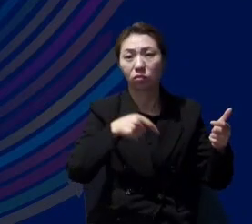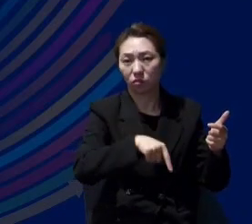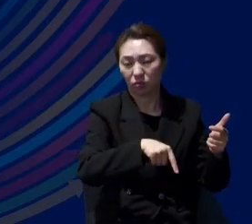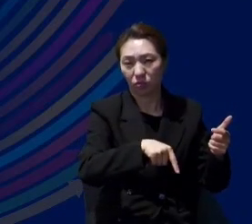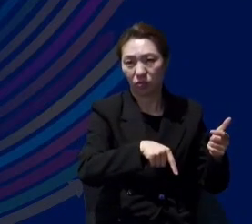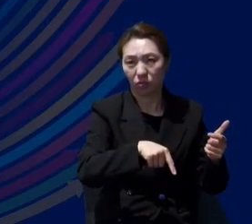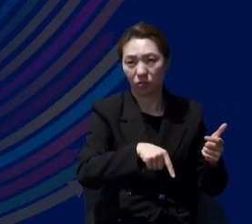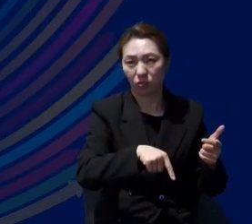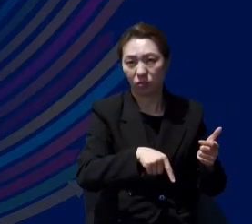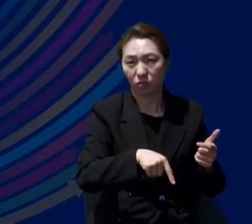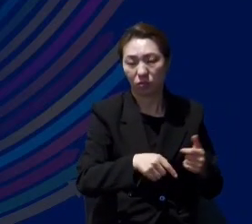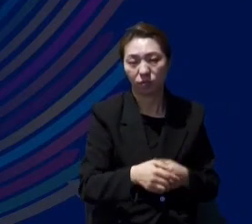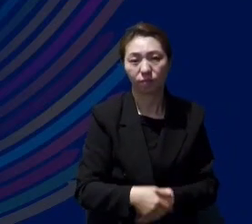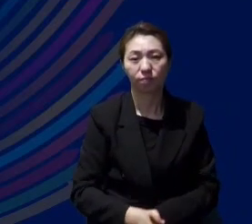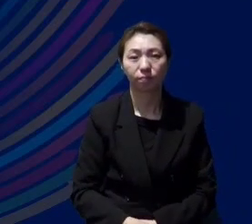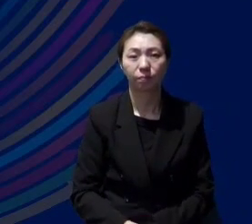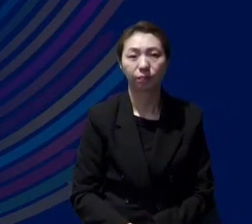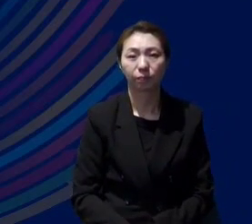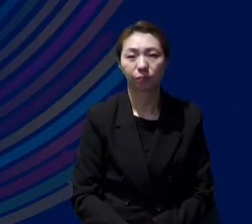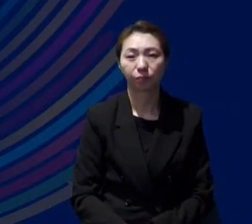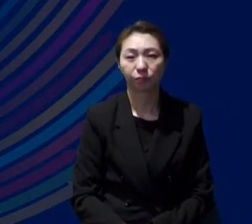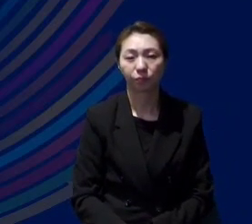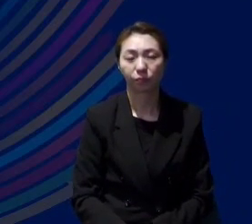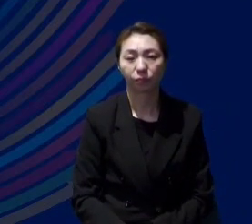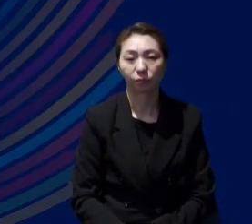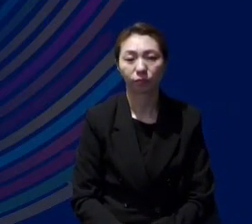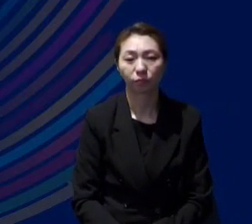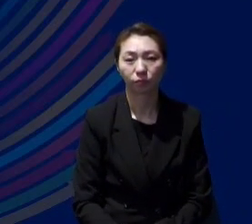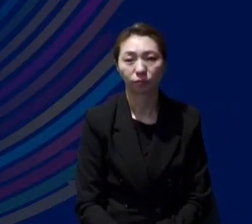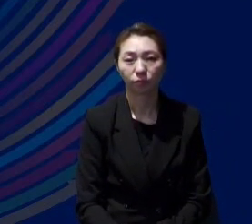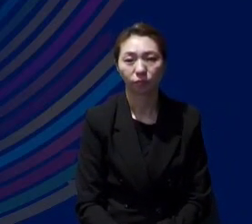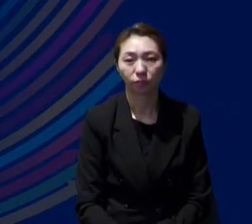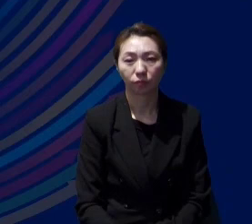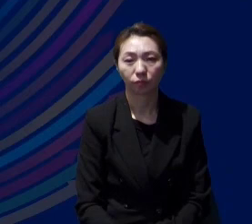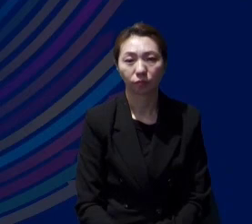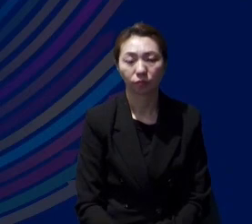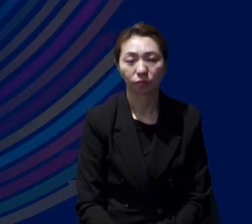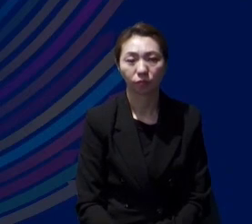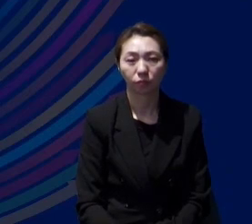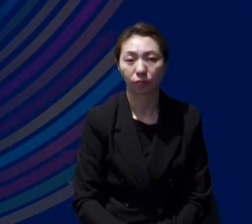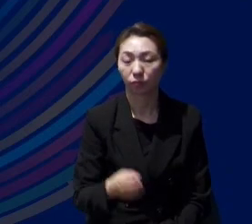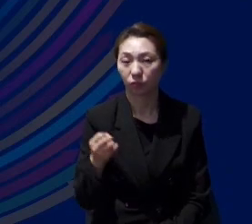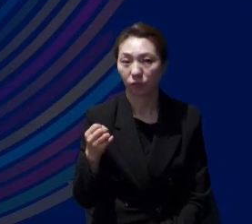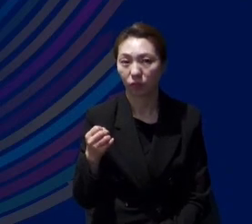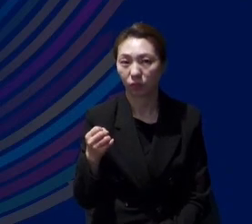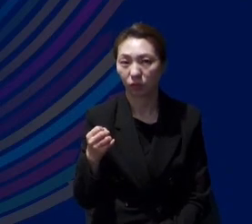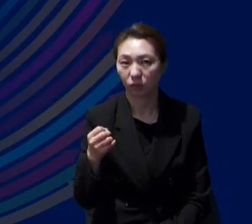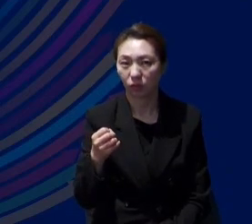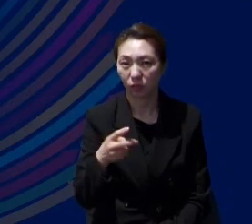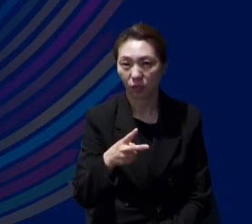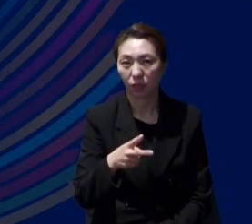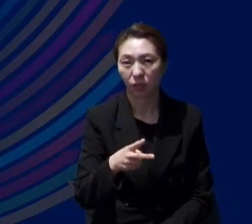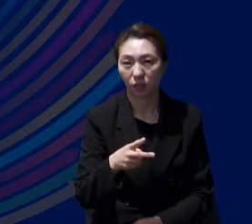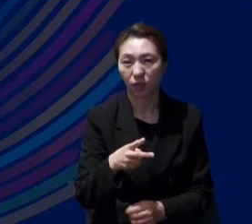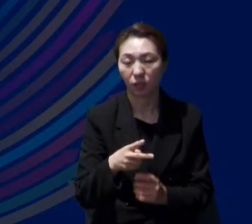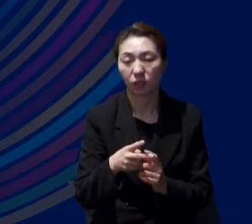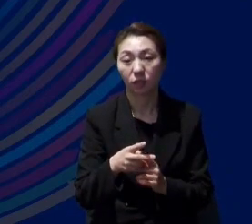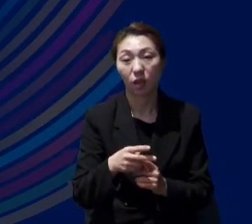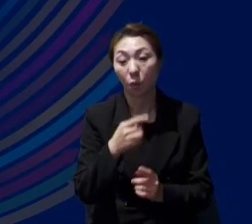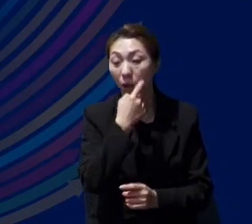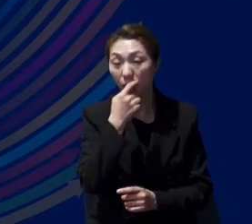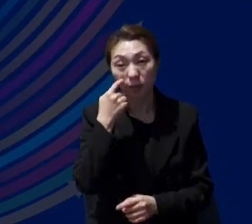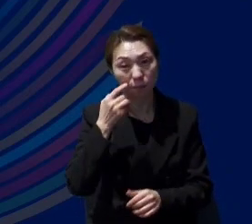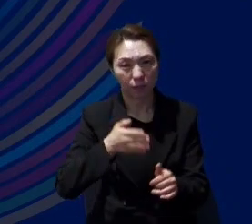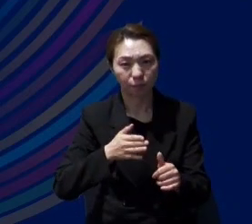The other way to view this is to think about what the racial and ethnic disparity is within a